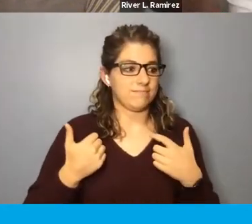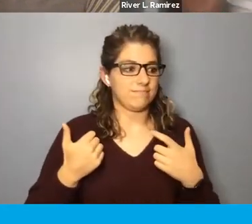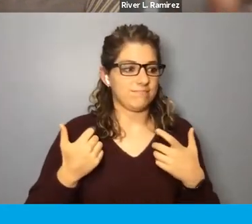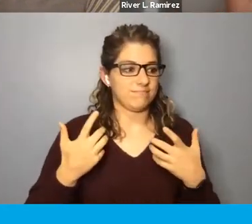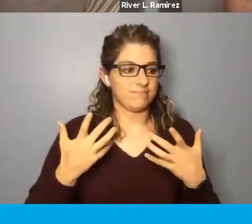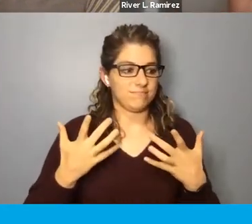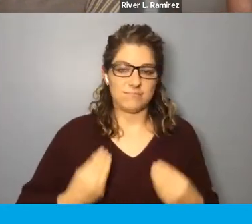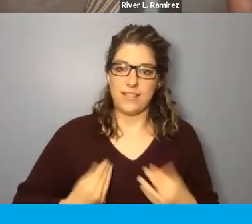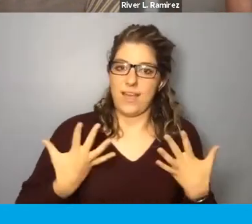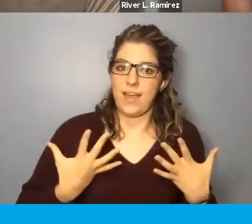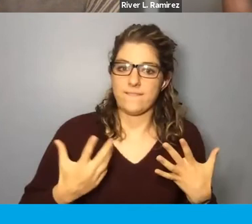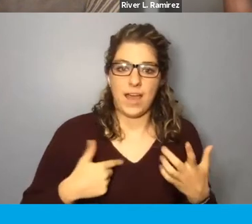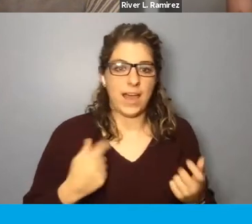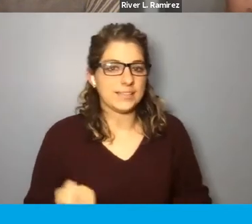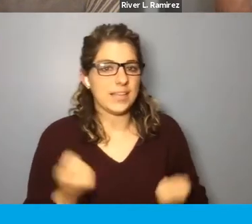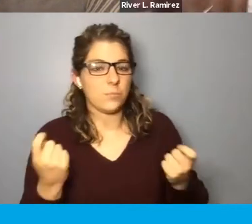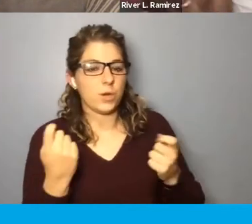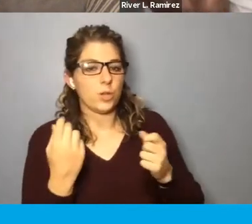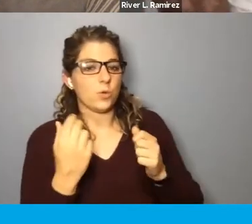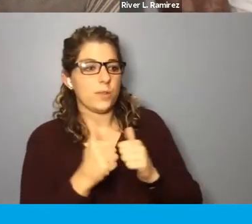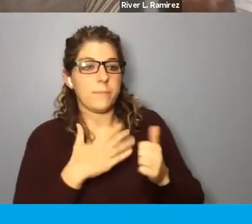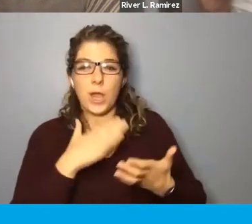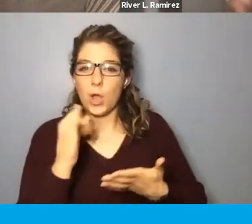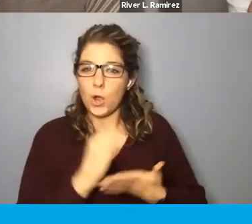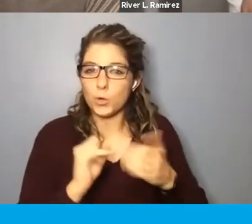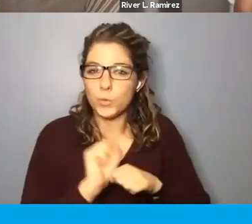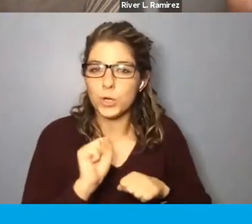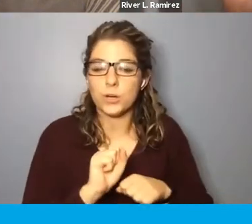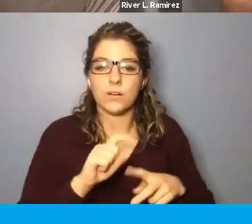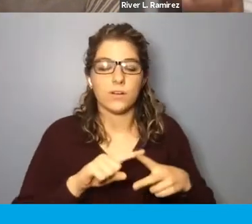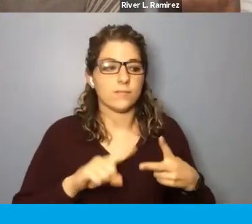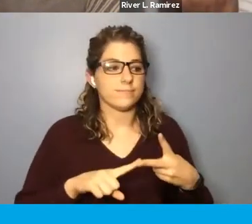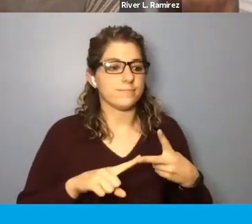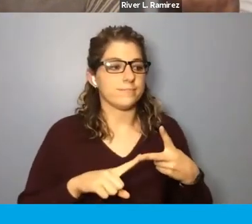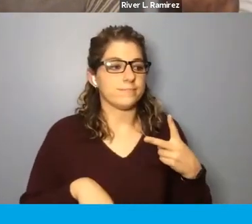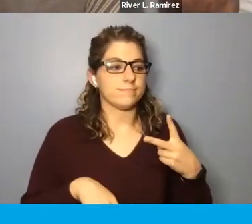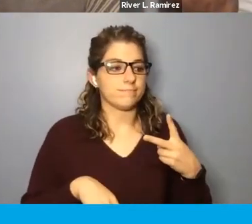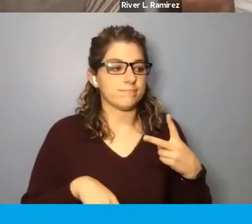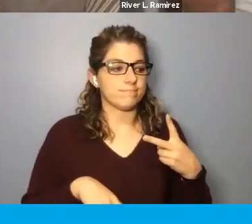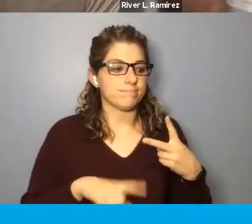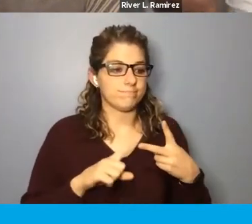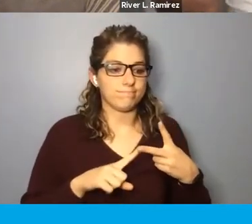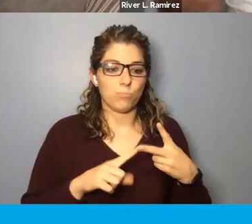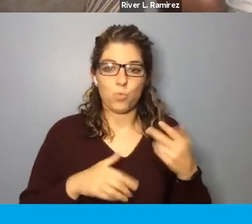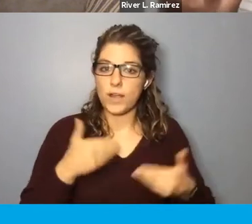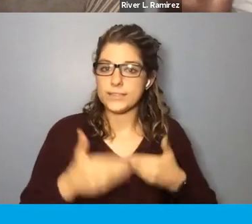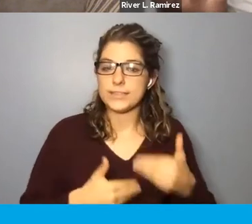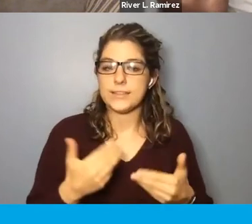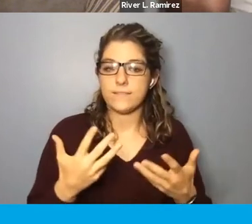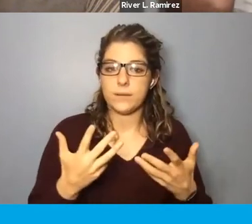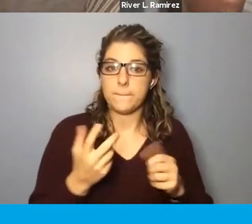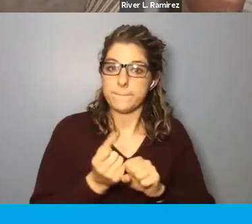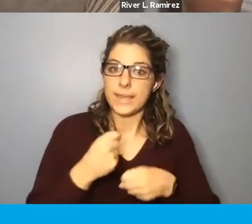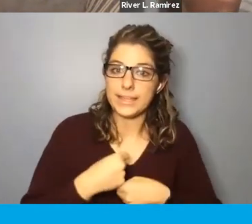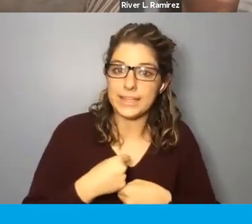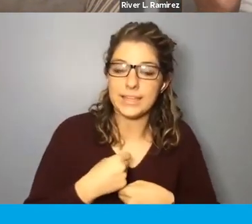you're alive? I celebrate it through my artwork, through the process of